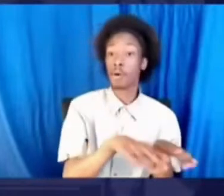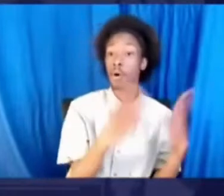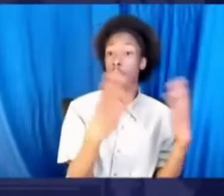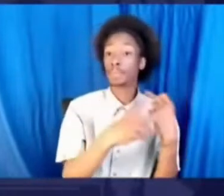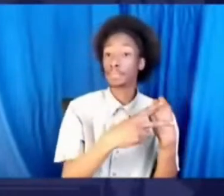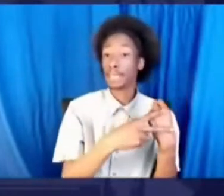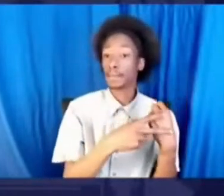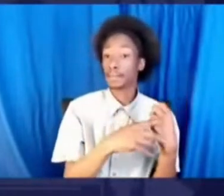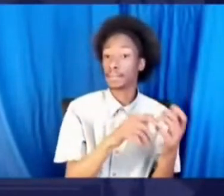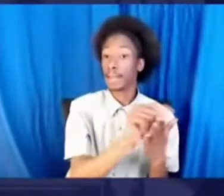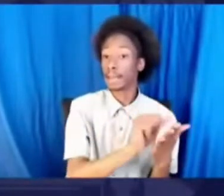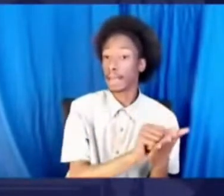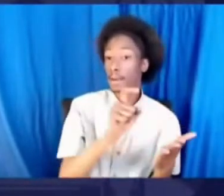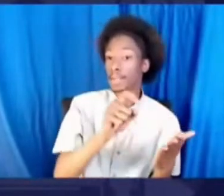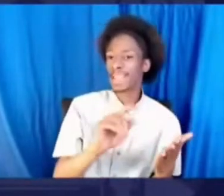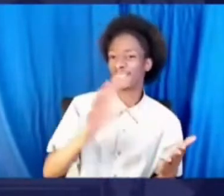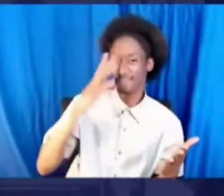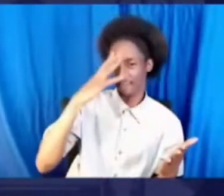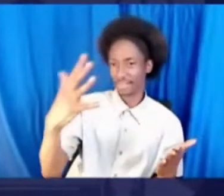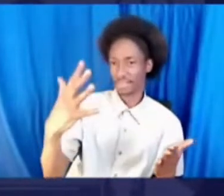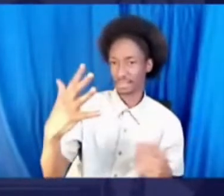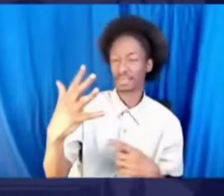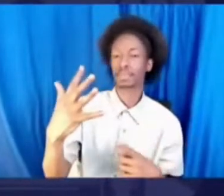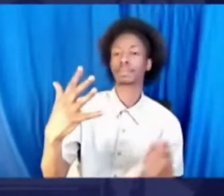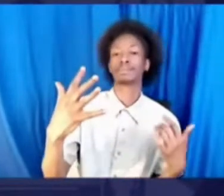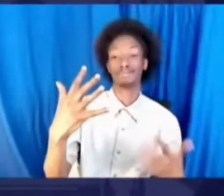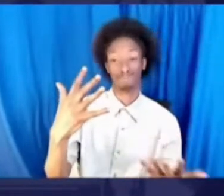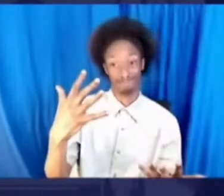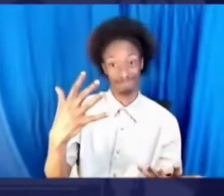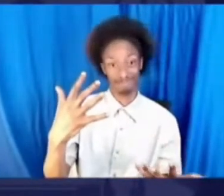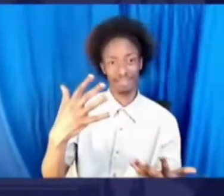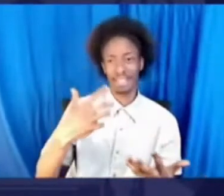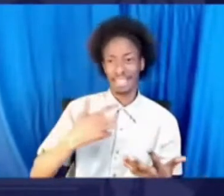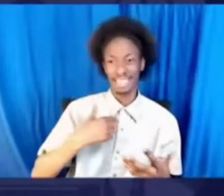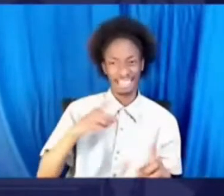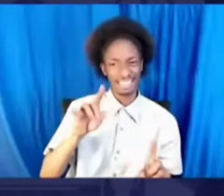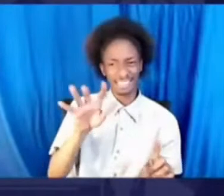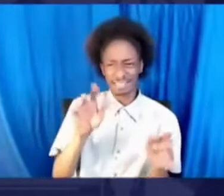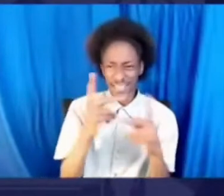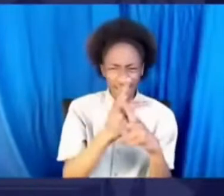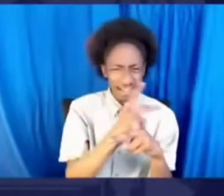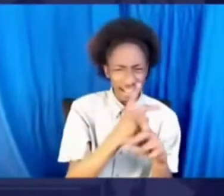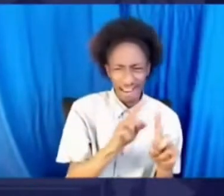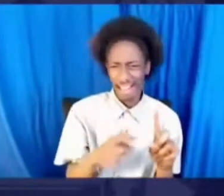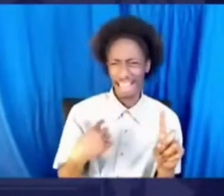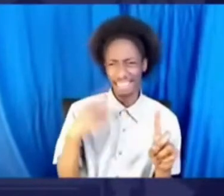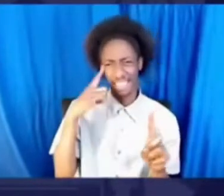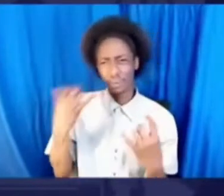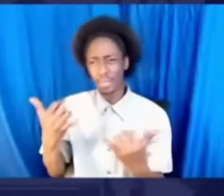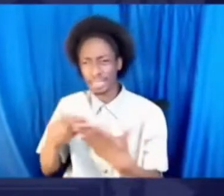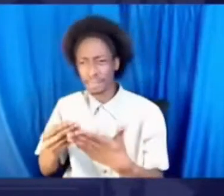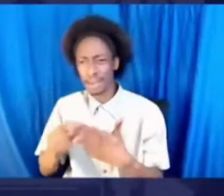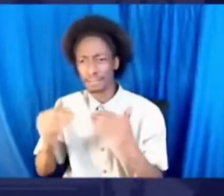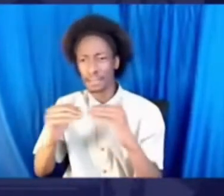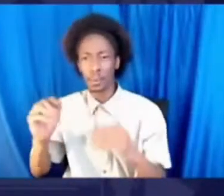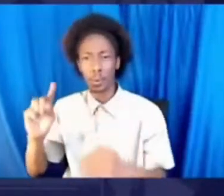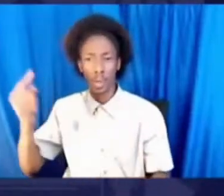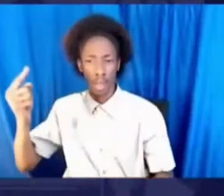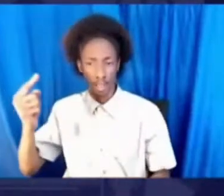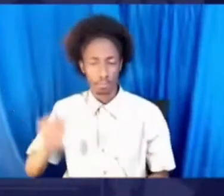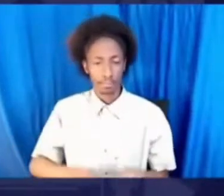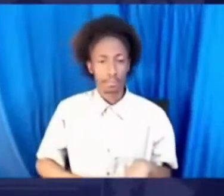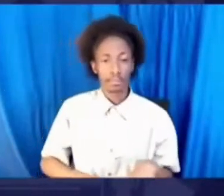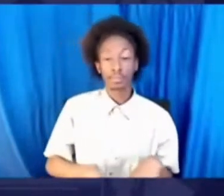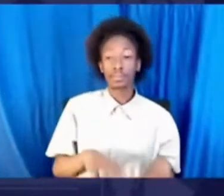5 cents. Which, as I've calculated, is about $1 today. In the years after